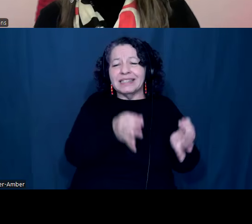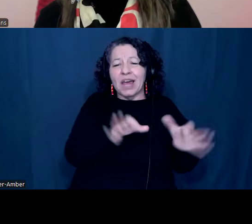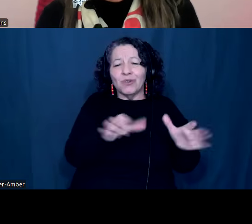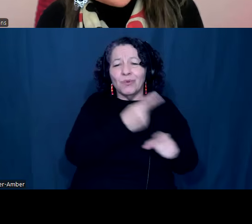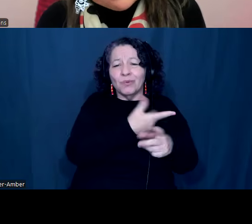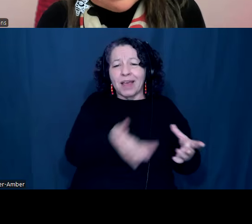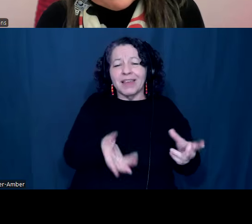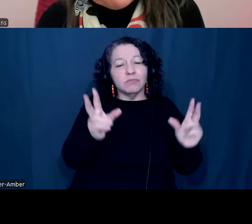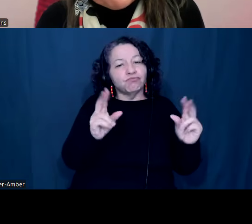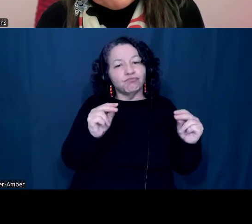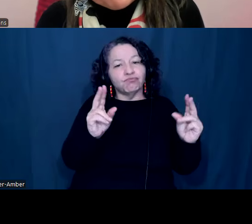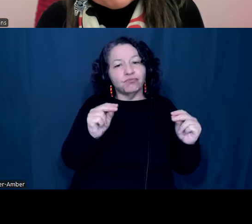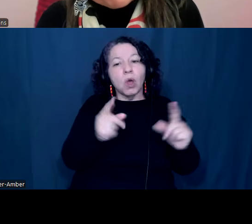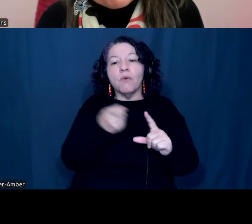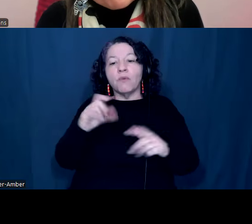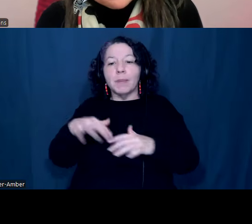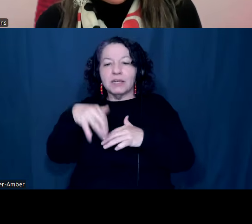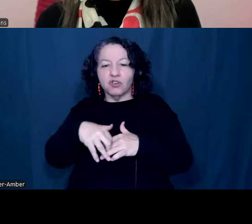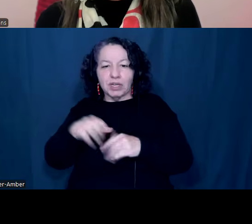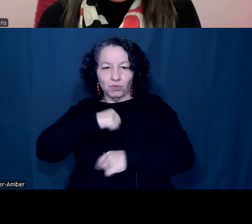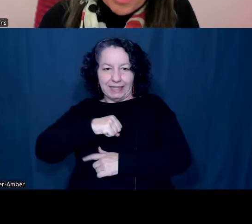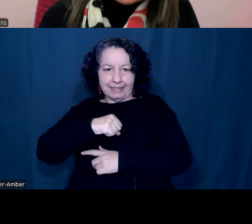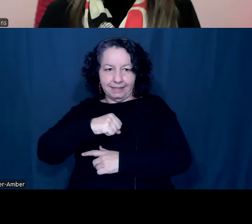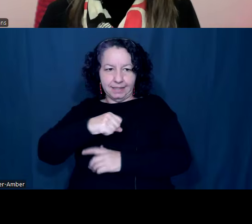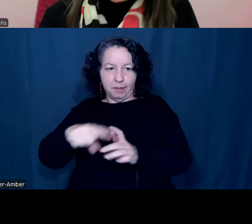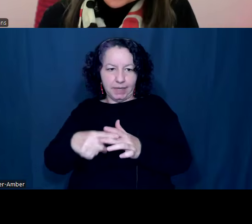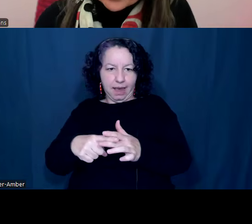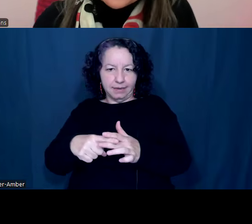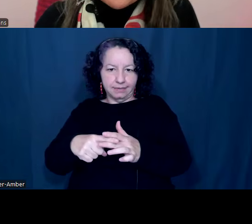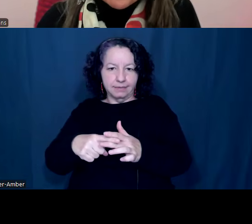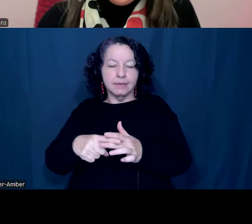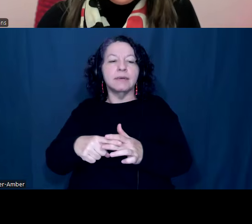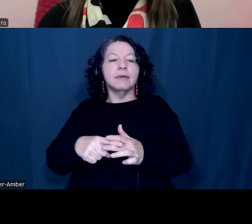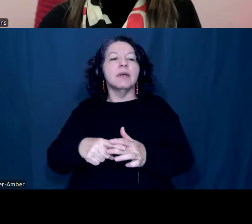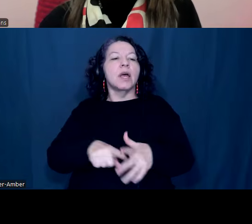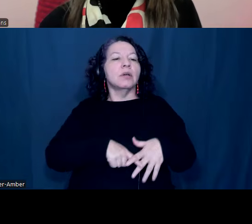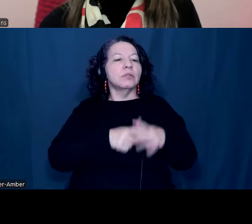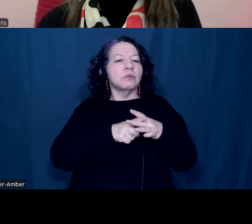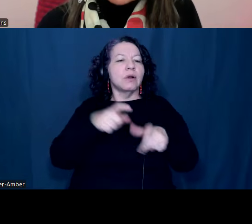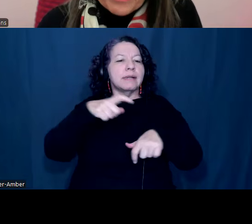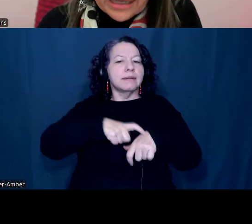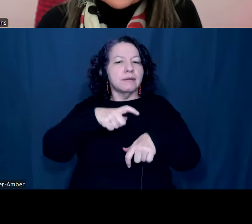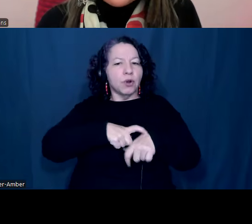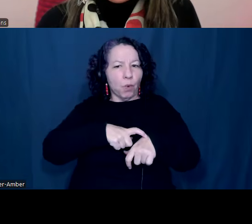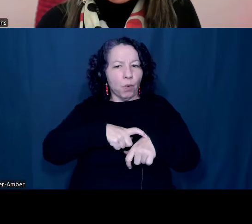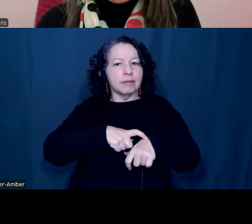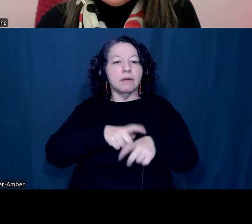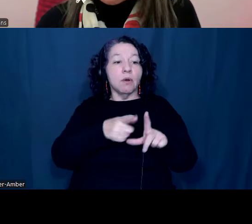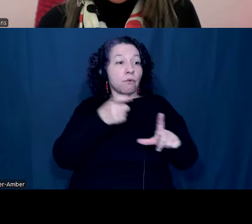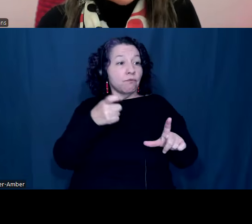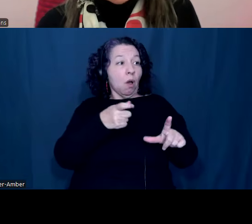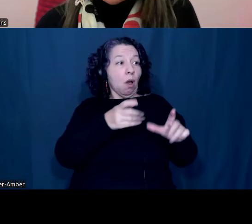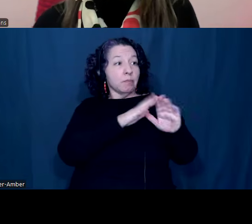Indigenous resistance. It marked a turning point from institutions